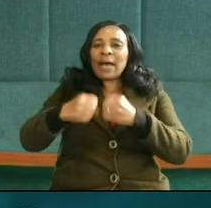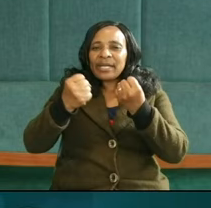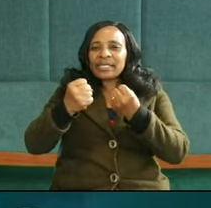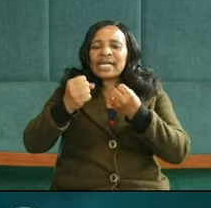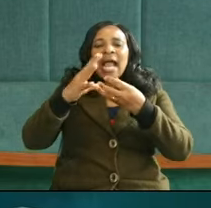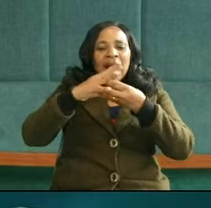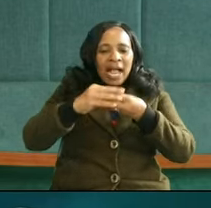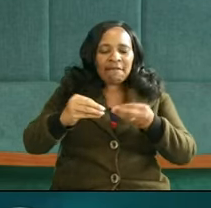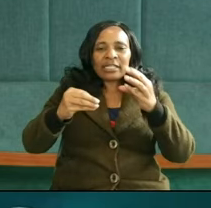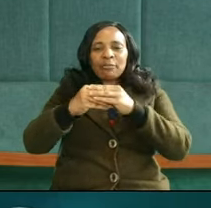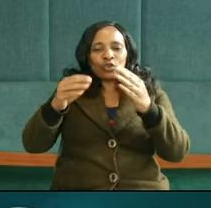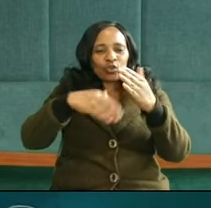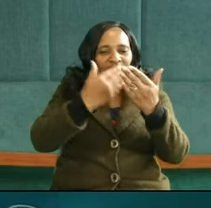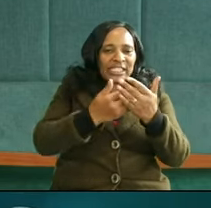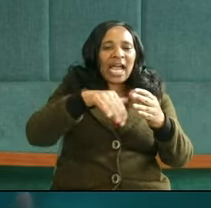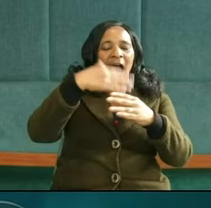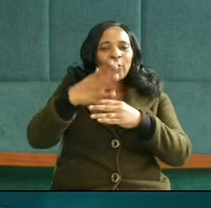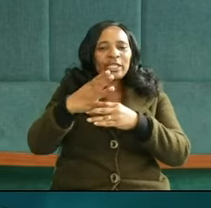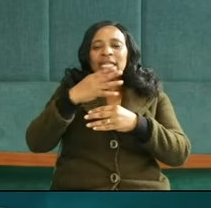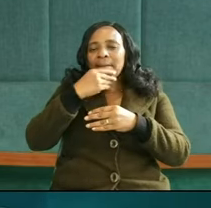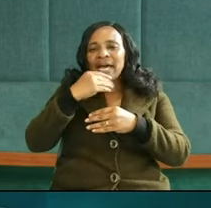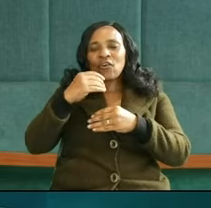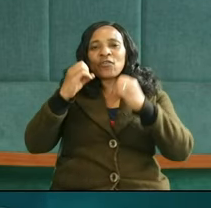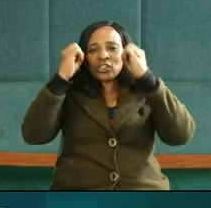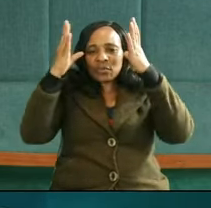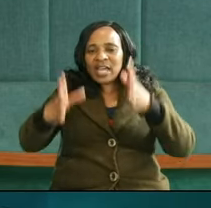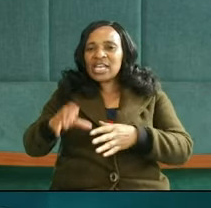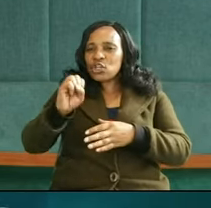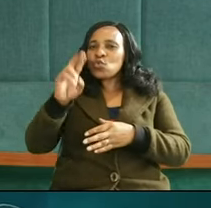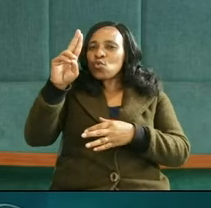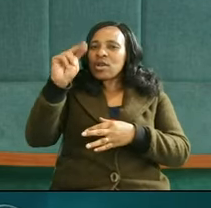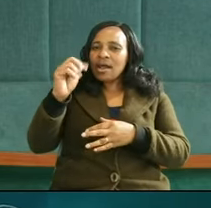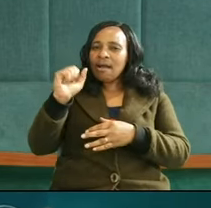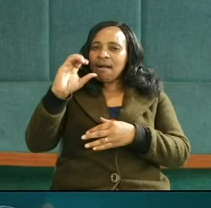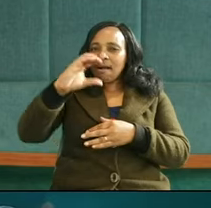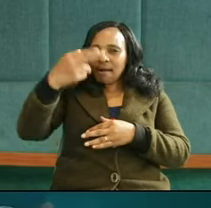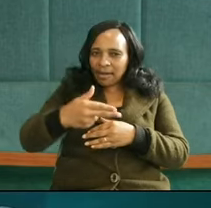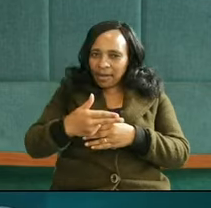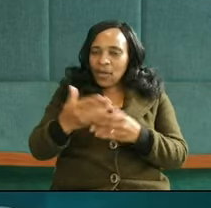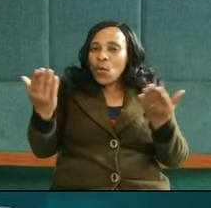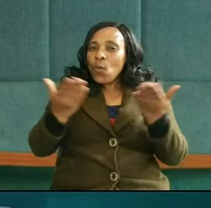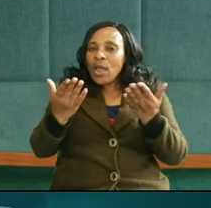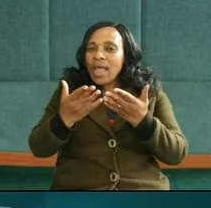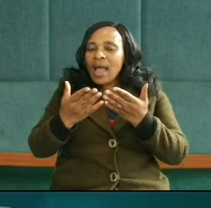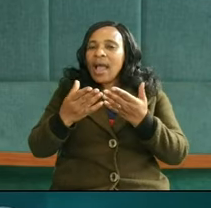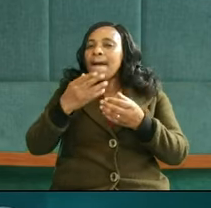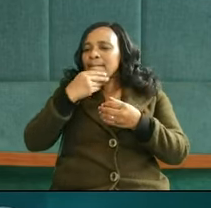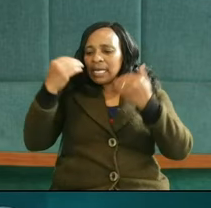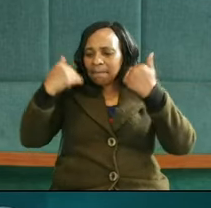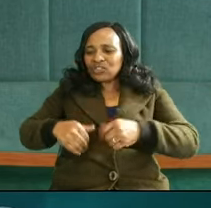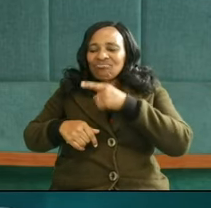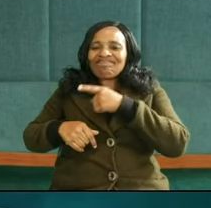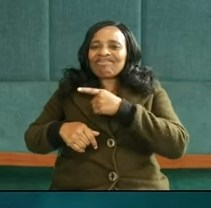reach out to the Ethiopian eunuch, even when he realized that he was an Ethiopian and a eunuch, as he will